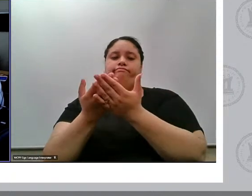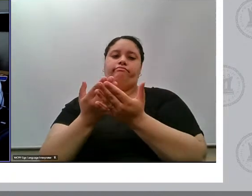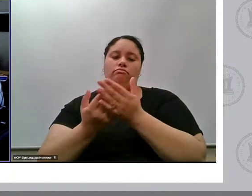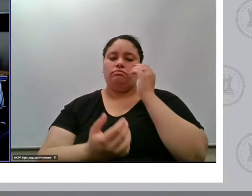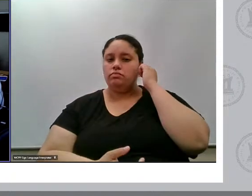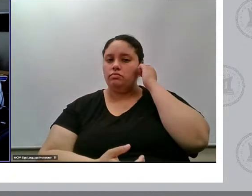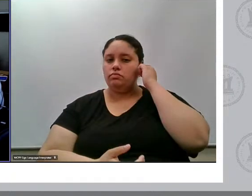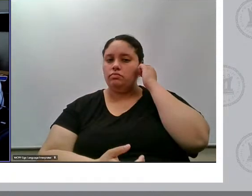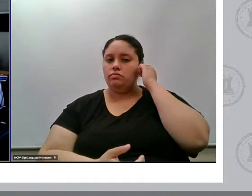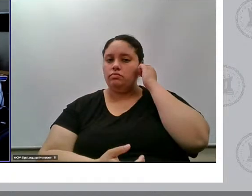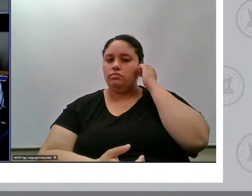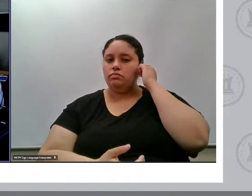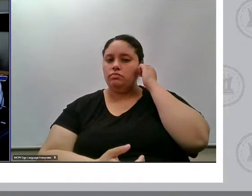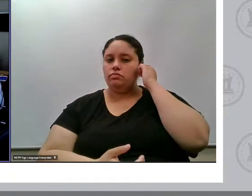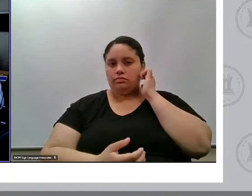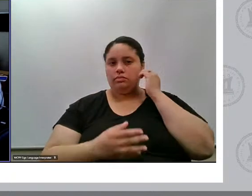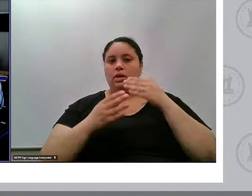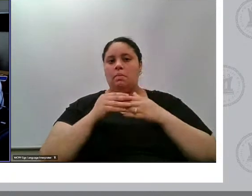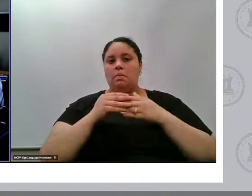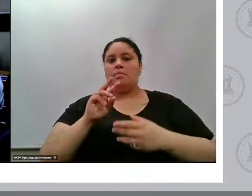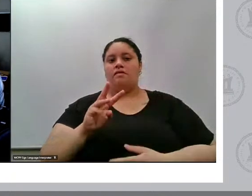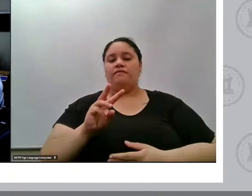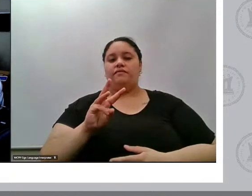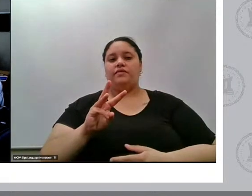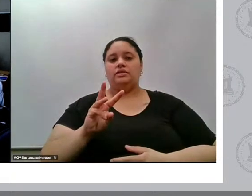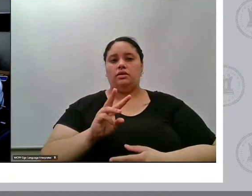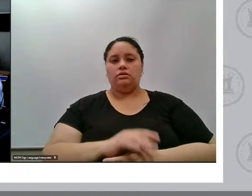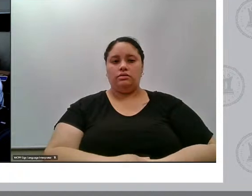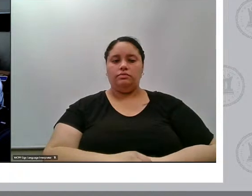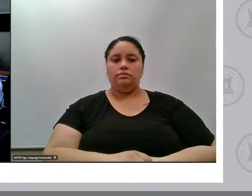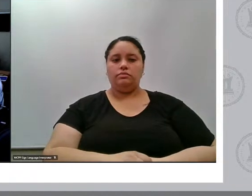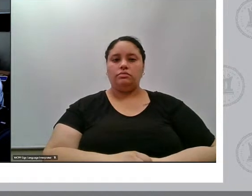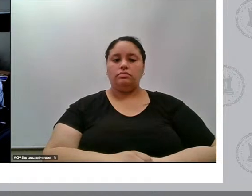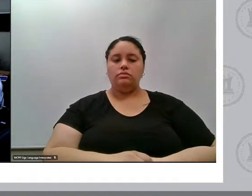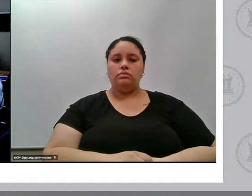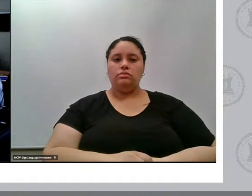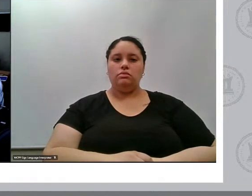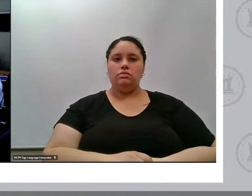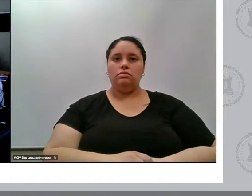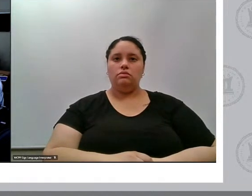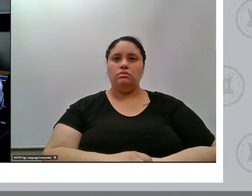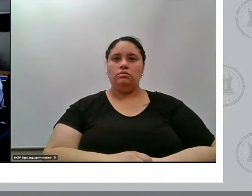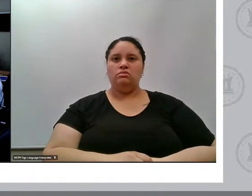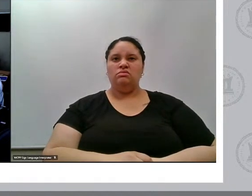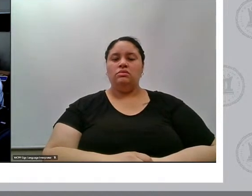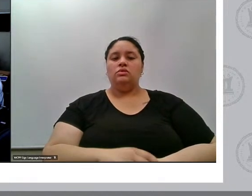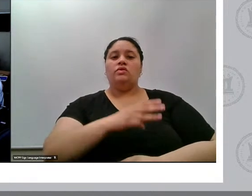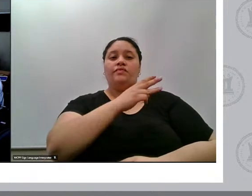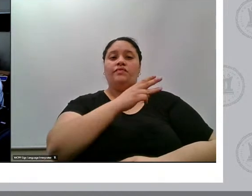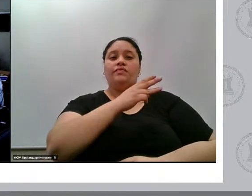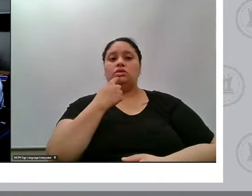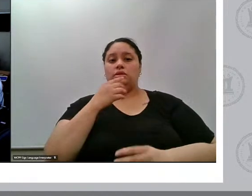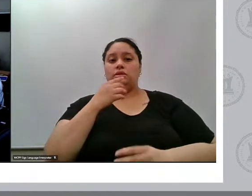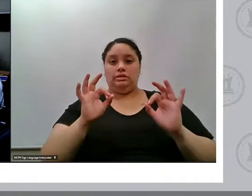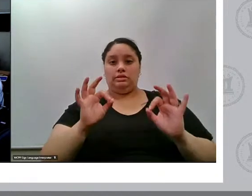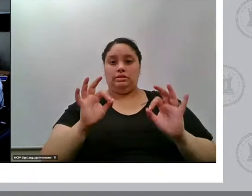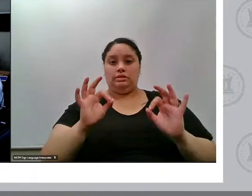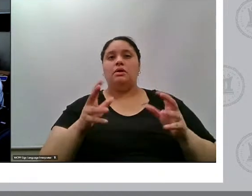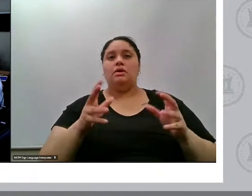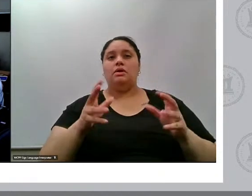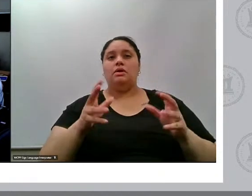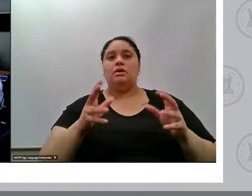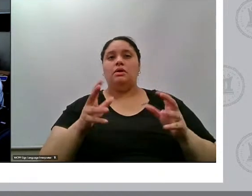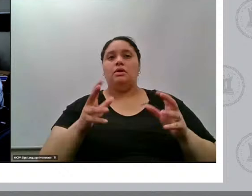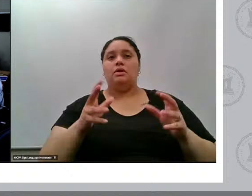I recognize Member van der Westhuizen. Just as the officials quite rightly said, at present, the